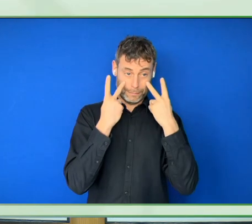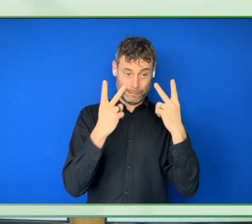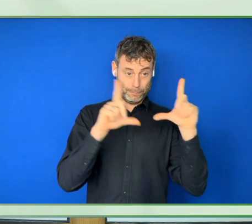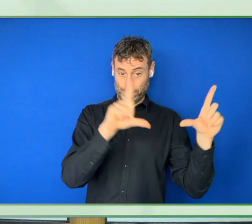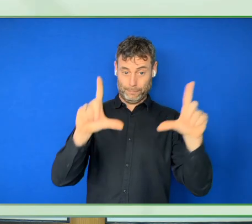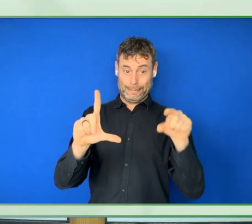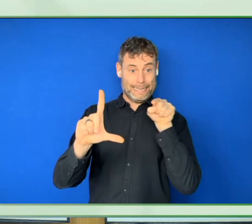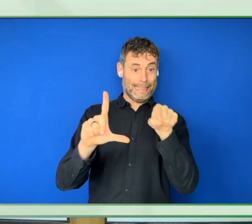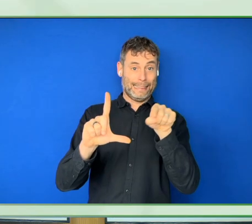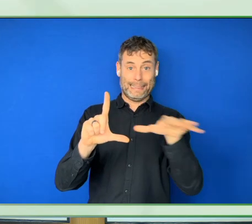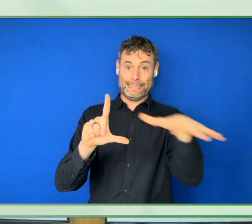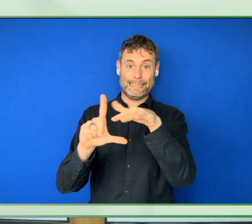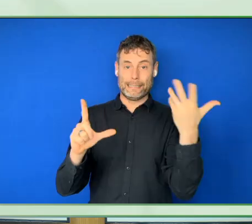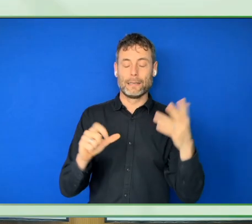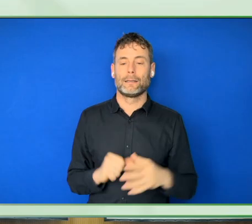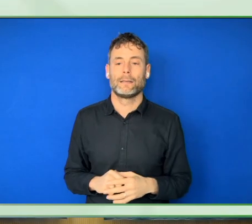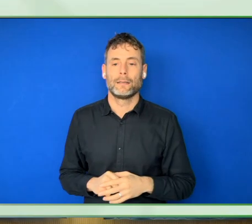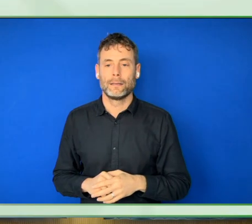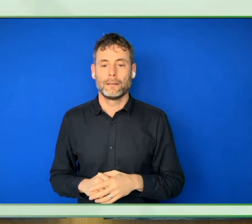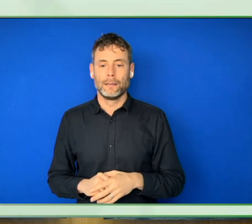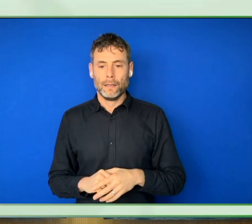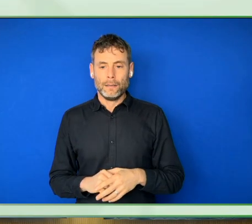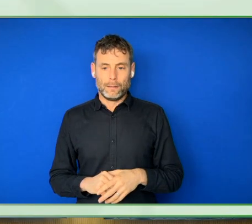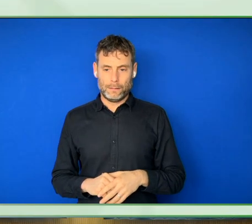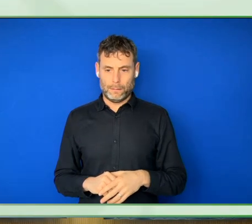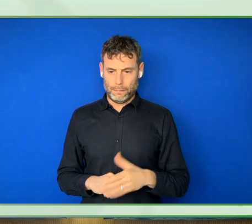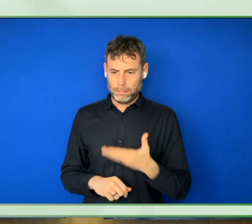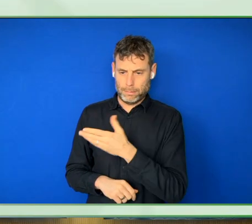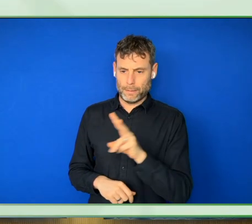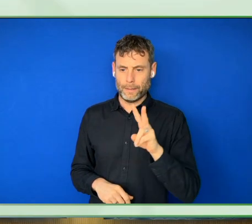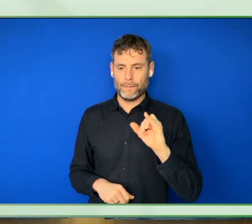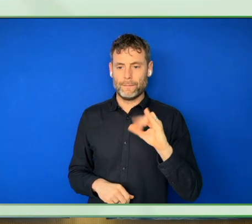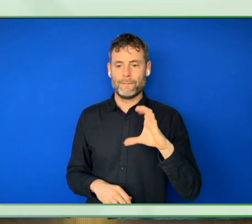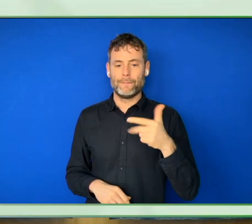is, as I was reflecting on the themes for this conference,